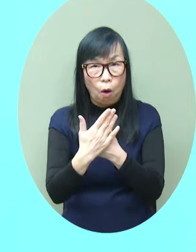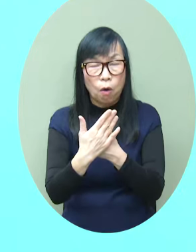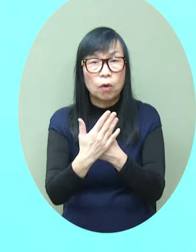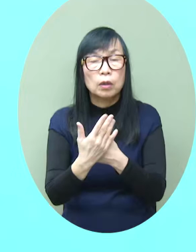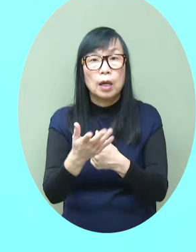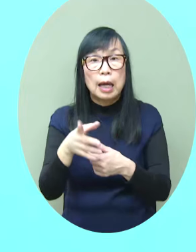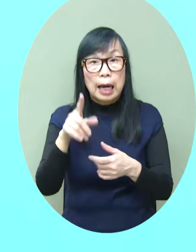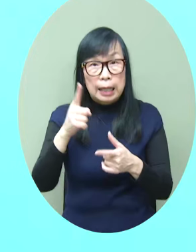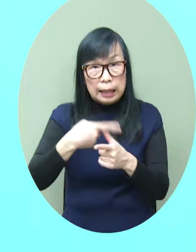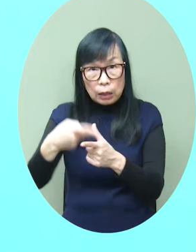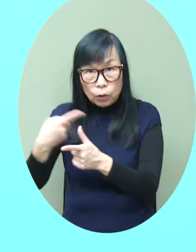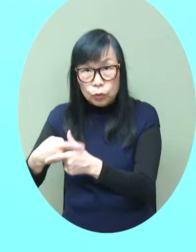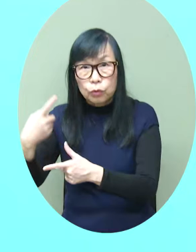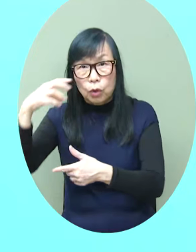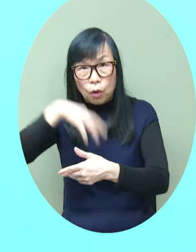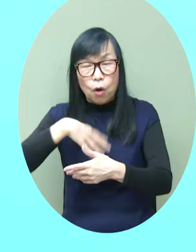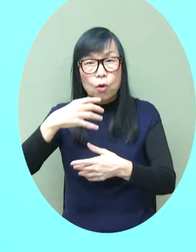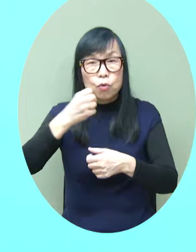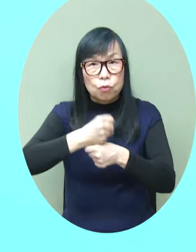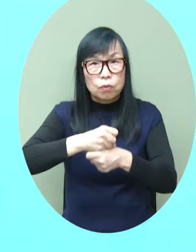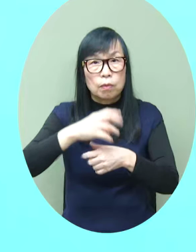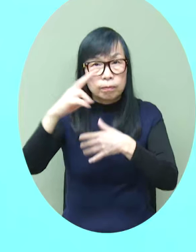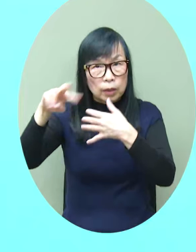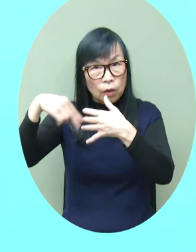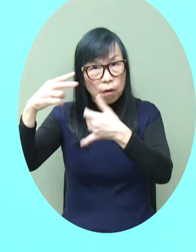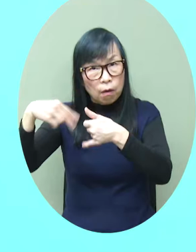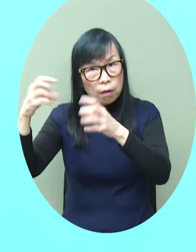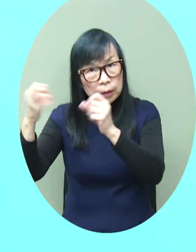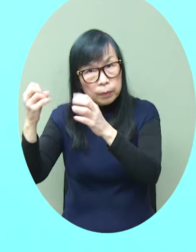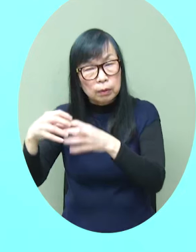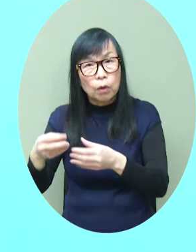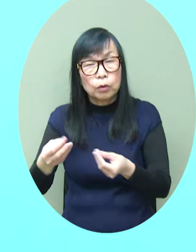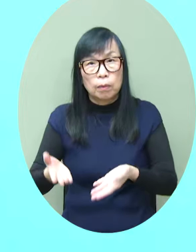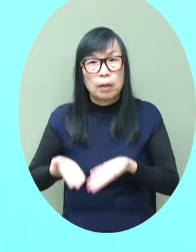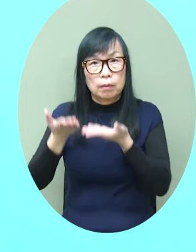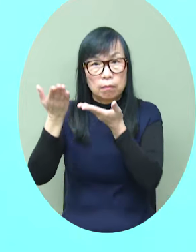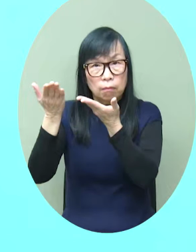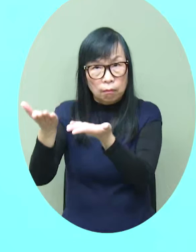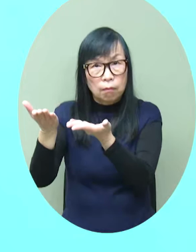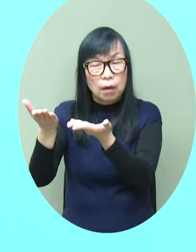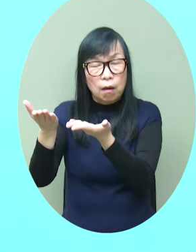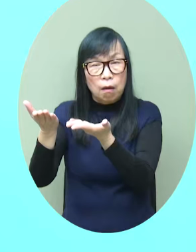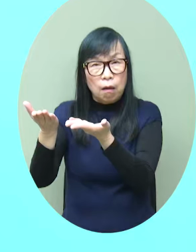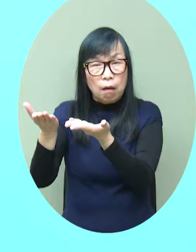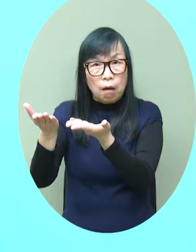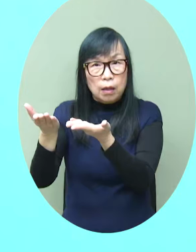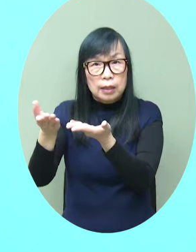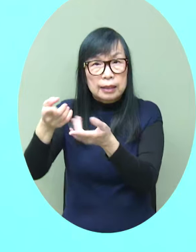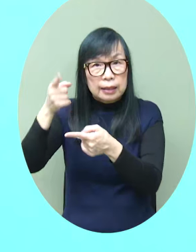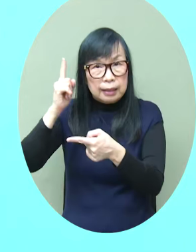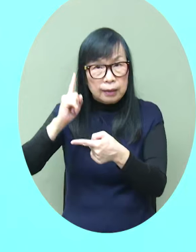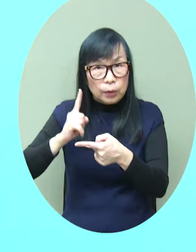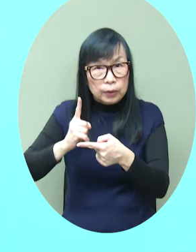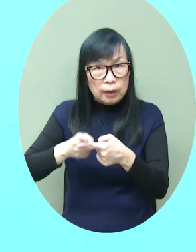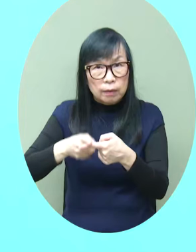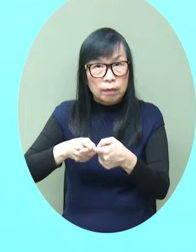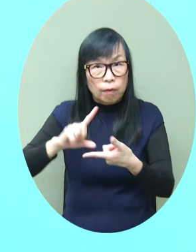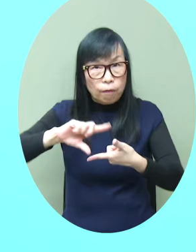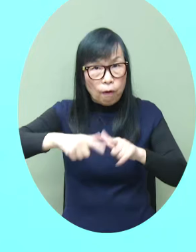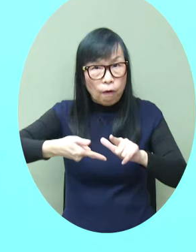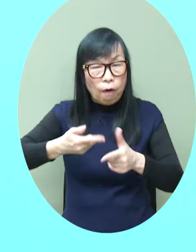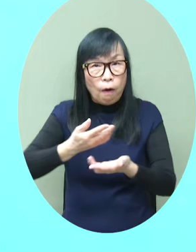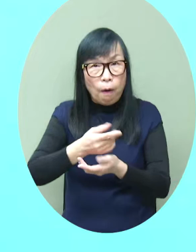very sensible, pragmatic, and balanced proposals, whether in offering criminal